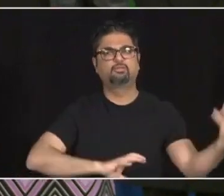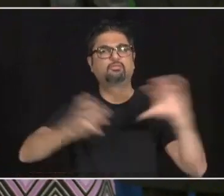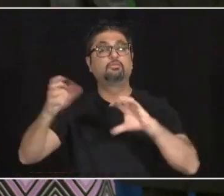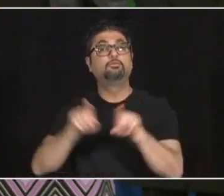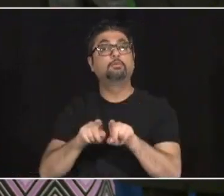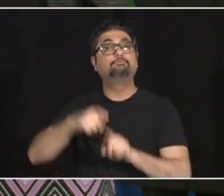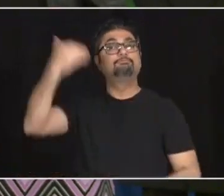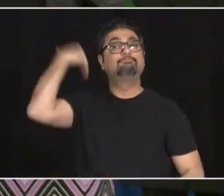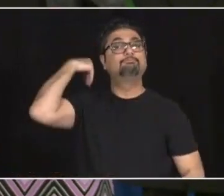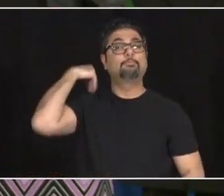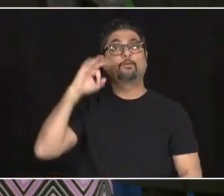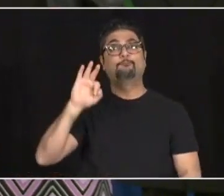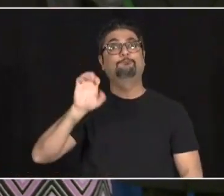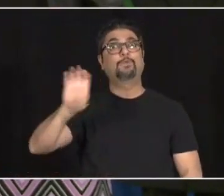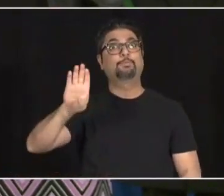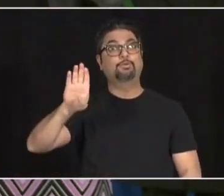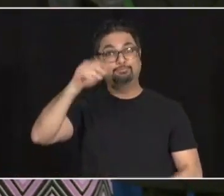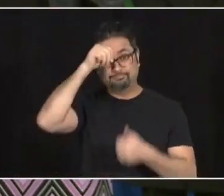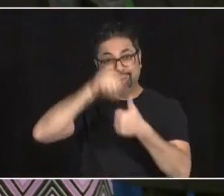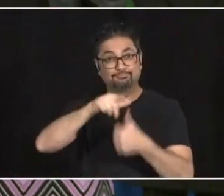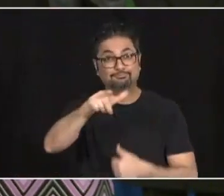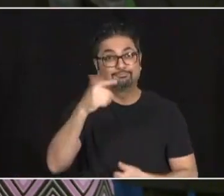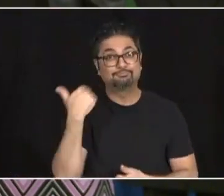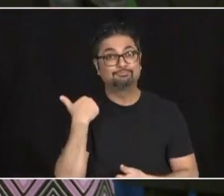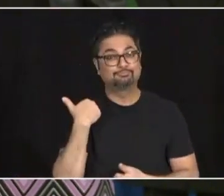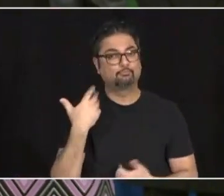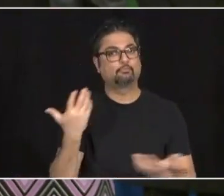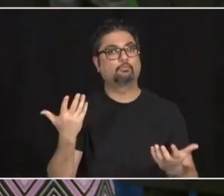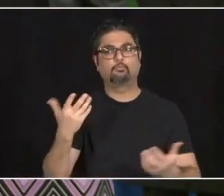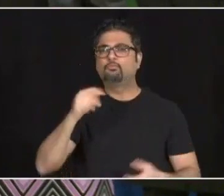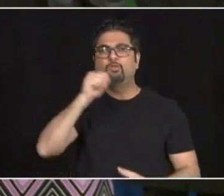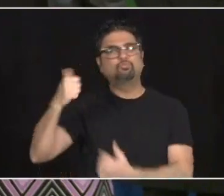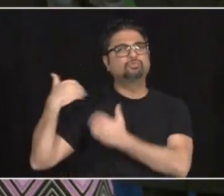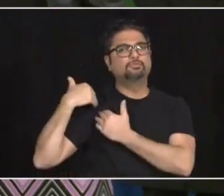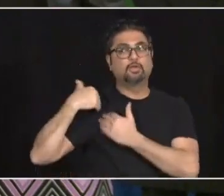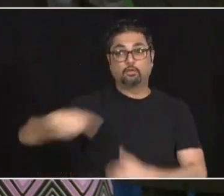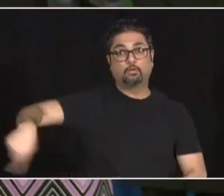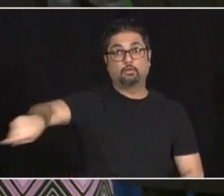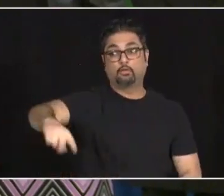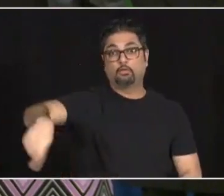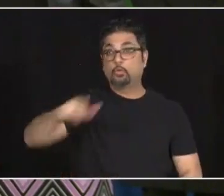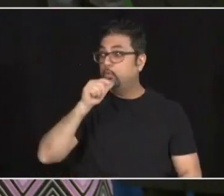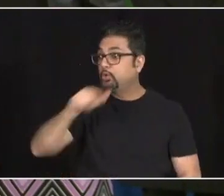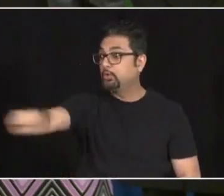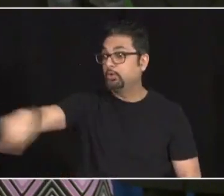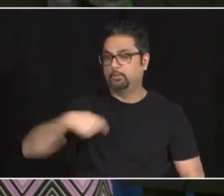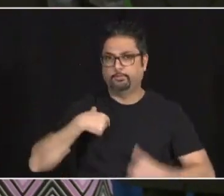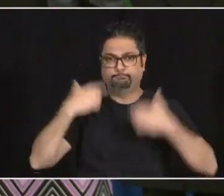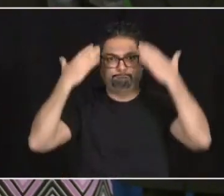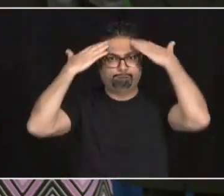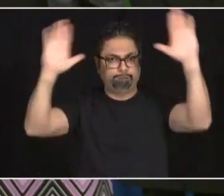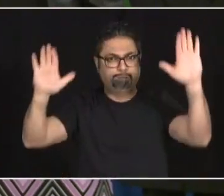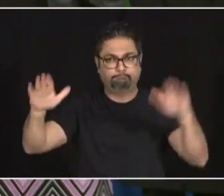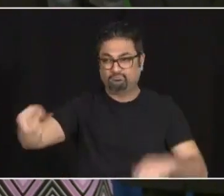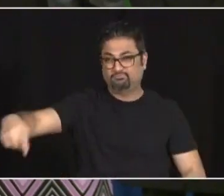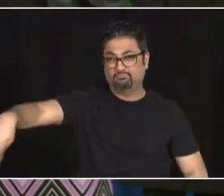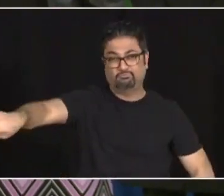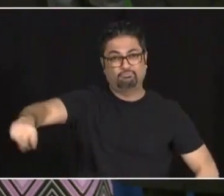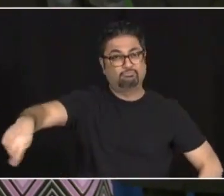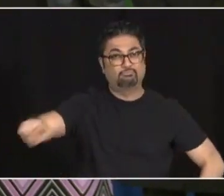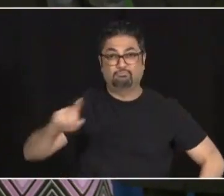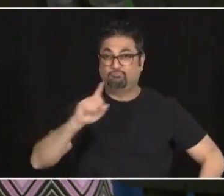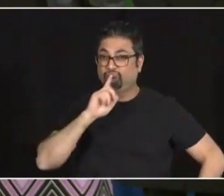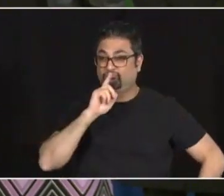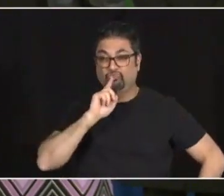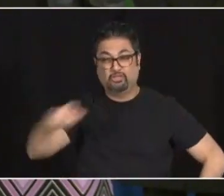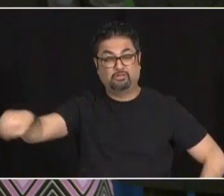by doing these reckless protests. I don't even know who these people are, but obviously they don't care about everyone else in Ontario.